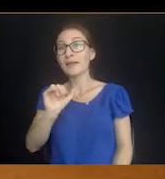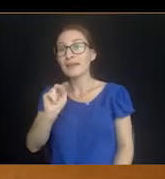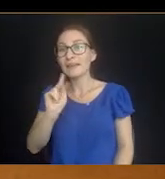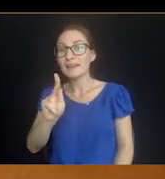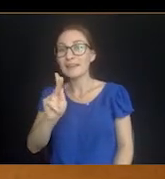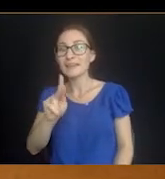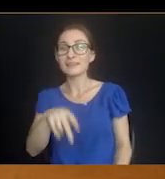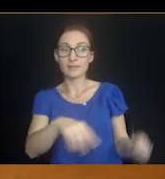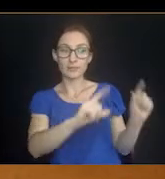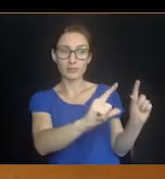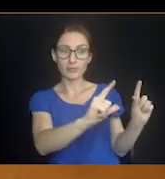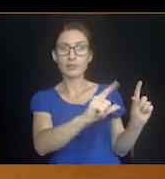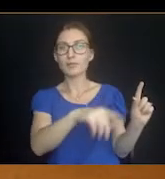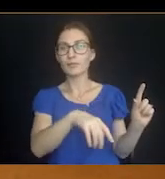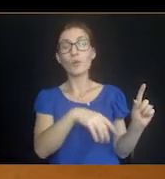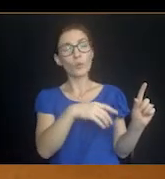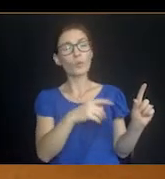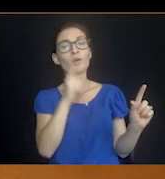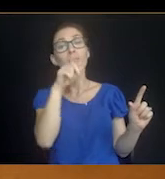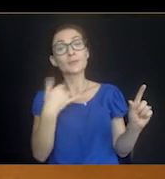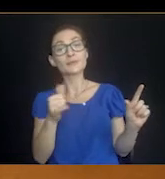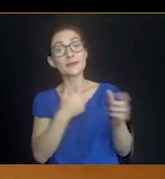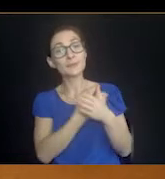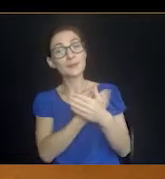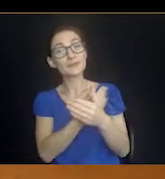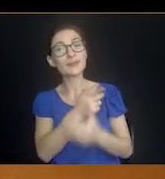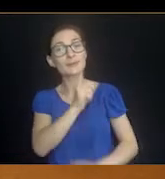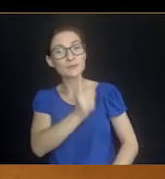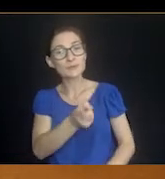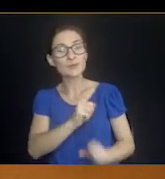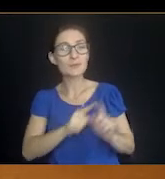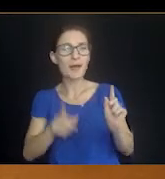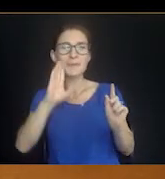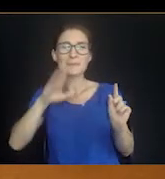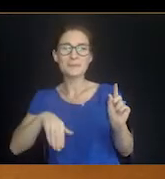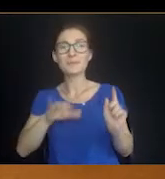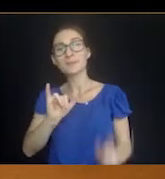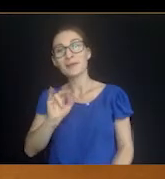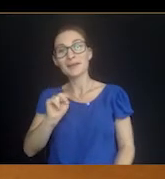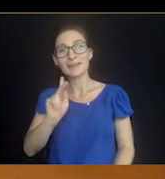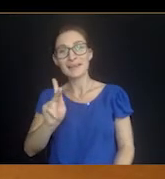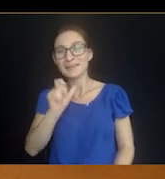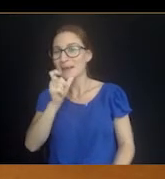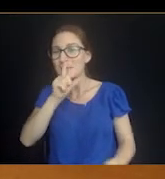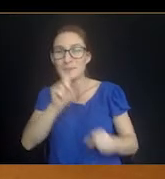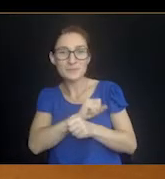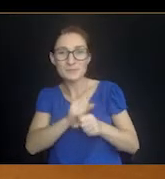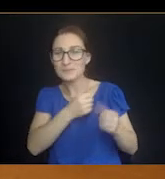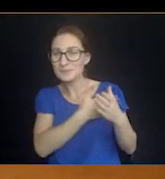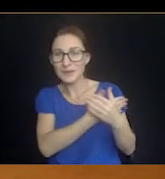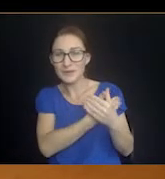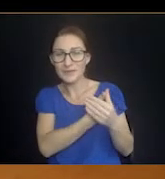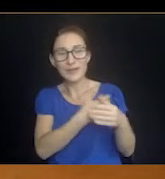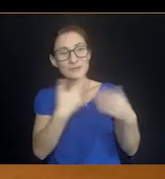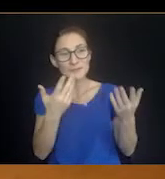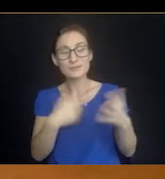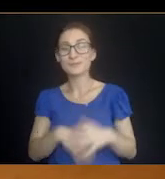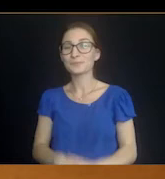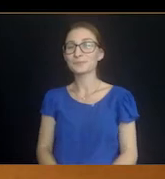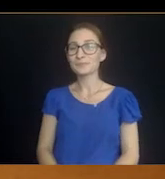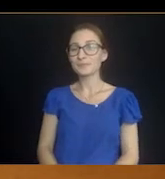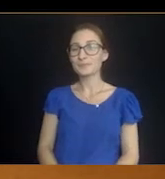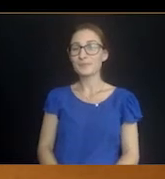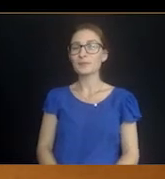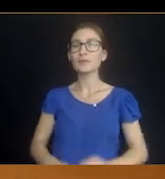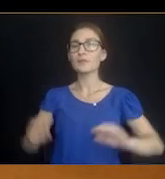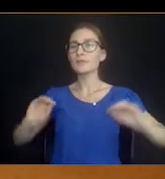gullible. You can look at that random ink blot, see it as a butterfly, but then you can see it as other things very easily and just always know it's